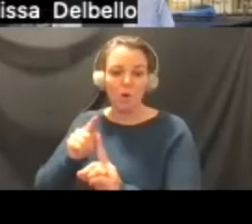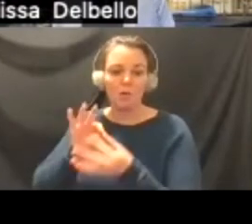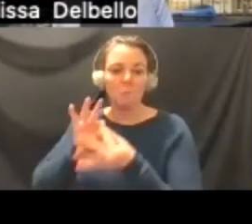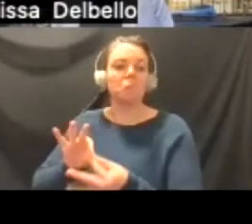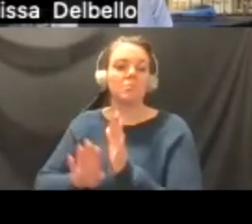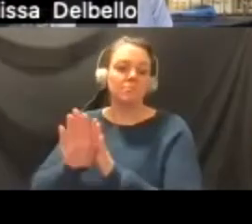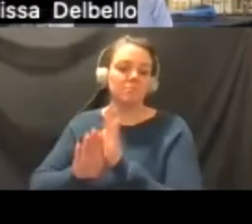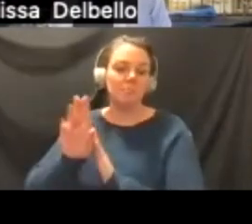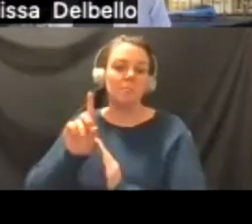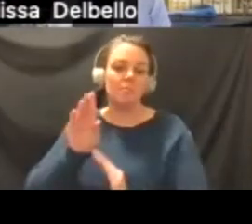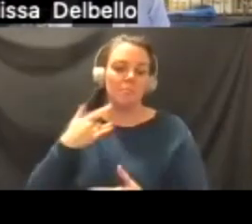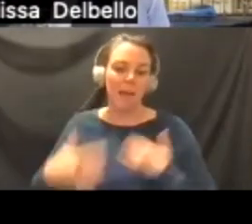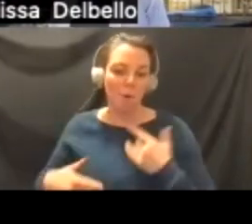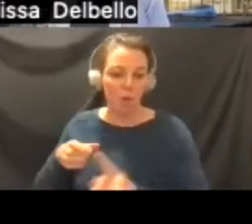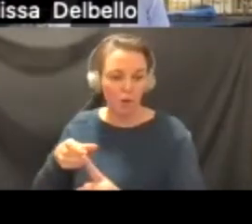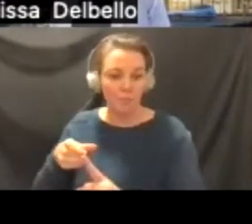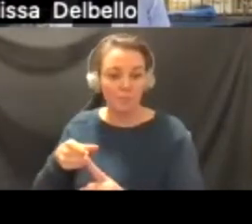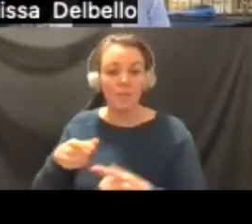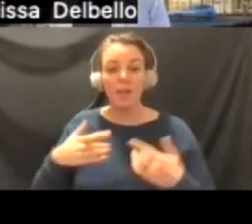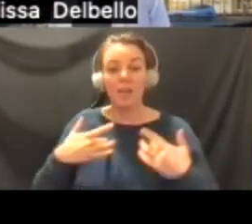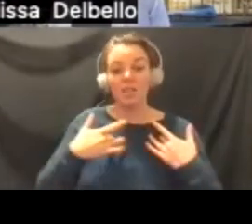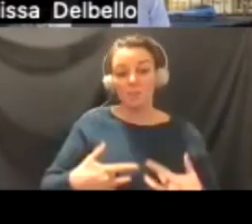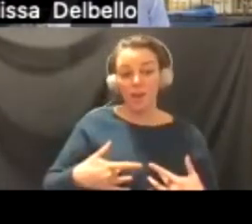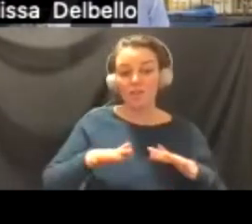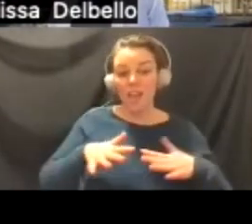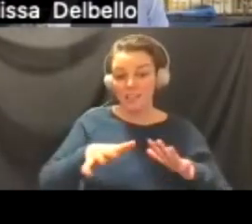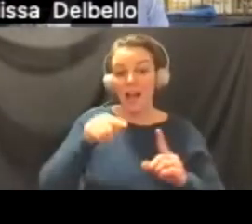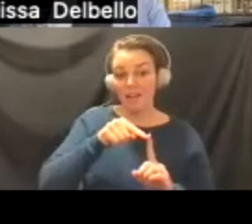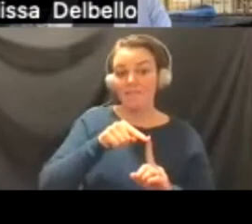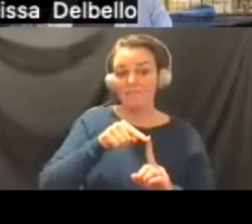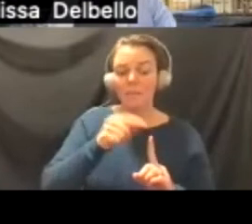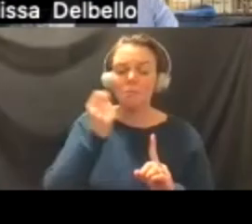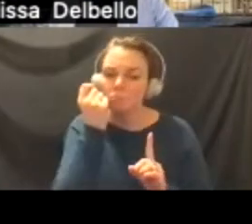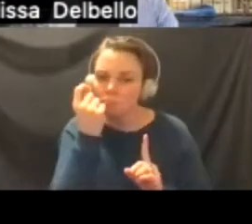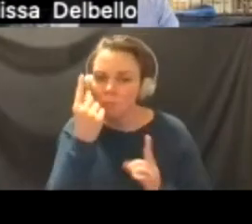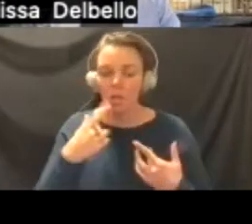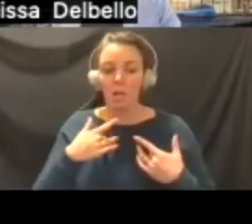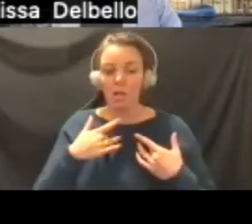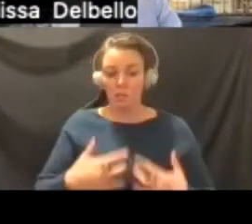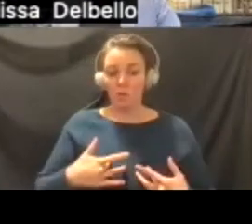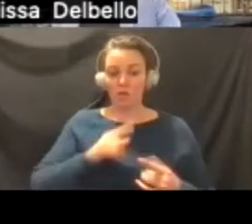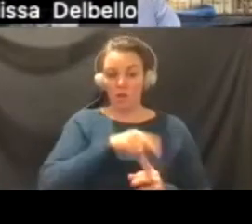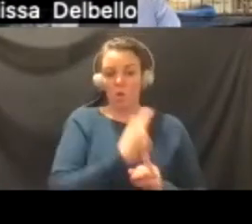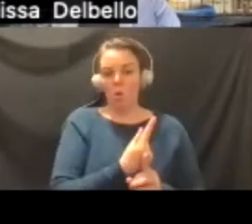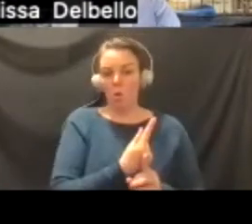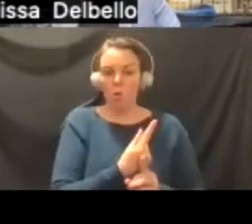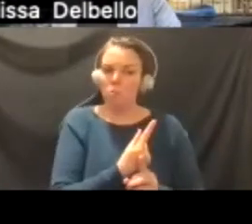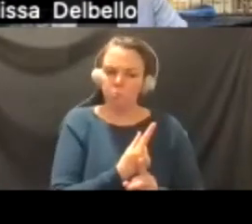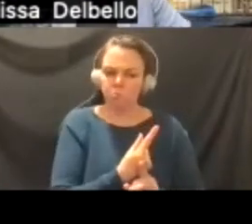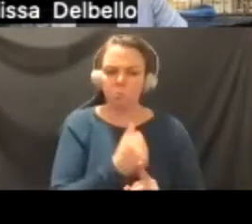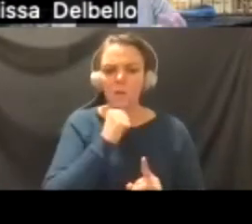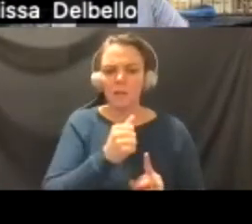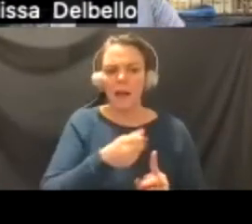bipolar disorder. So depression and anxiety, although depression in and of itself is not